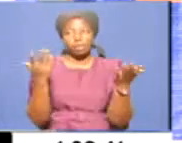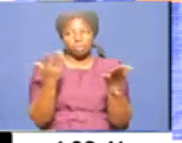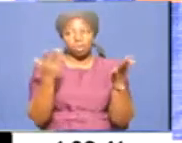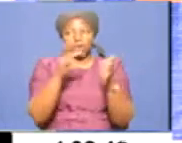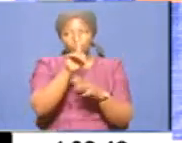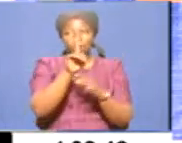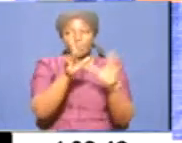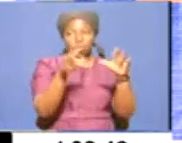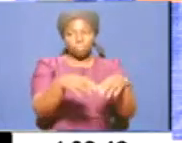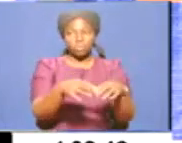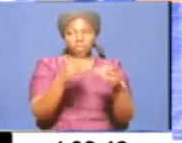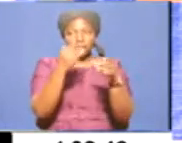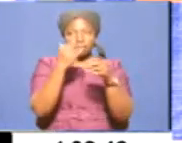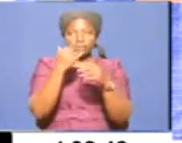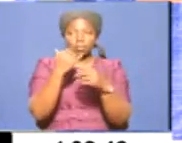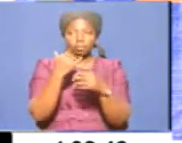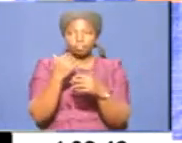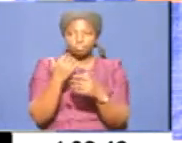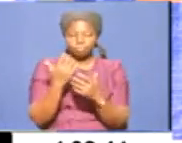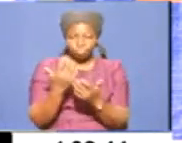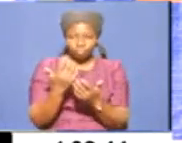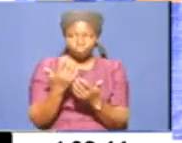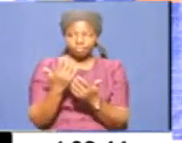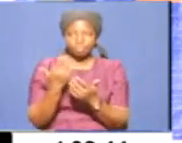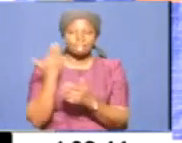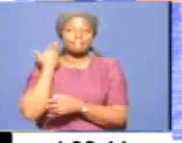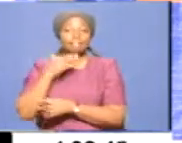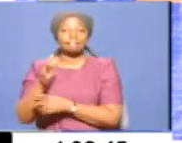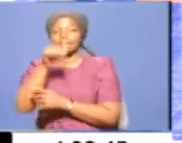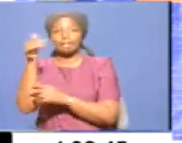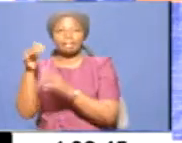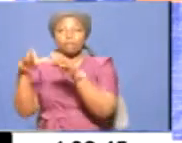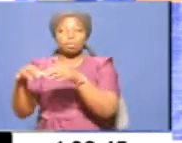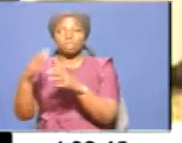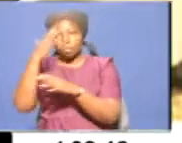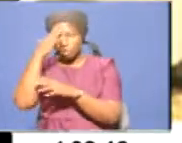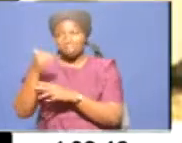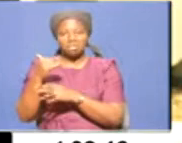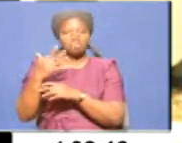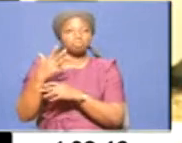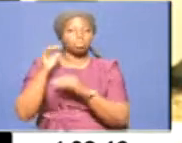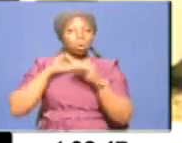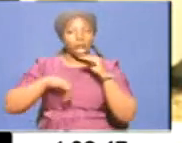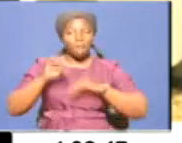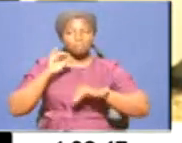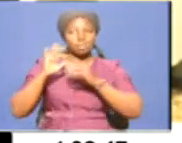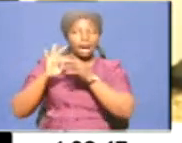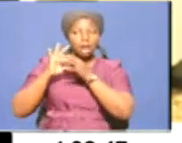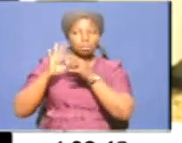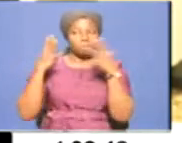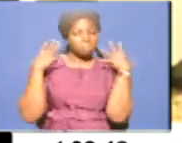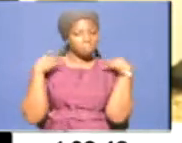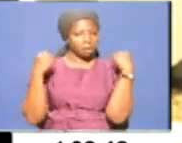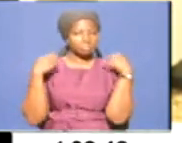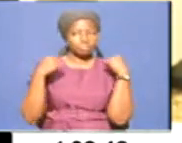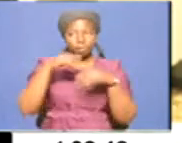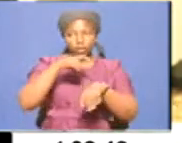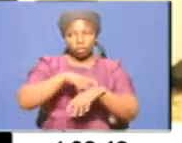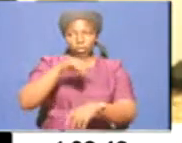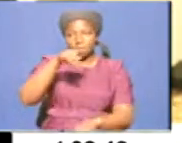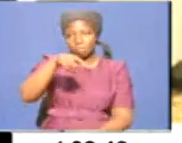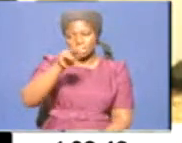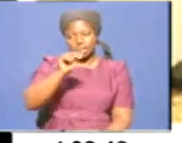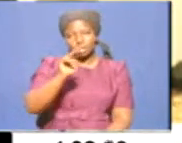community may dislike another on the basis of perhaps cultural practice. Speaking during a PNU fundraising